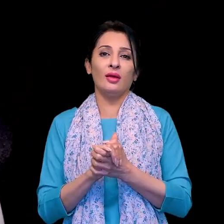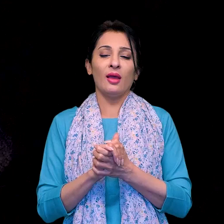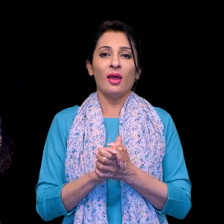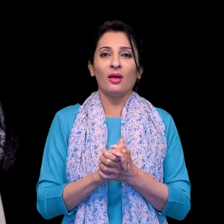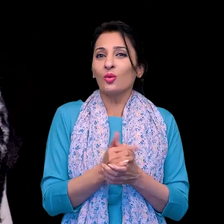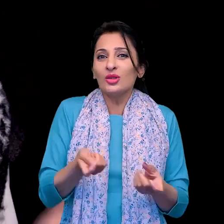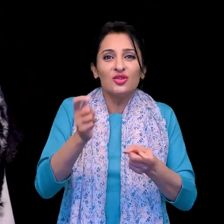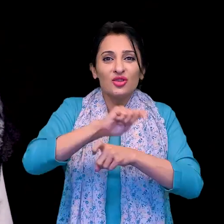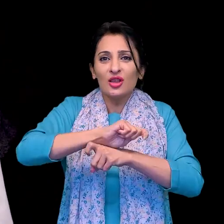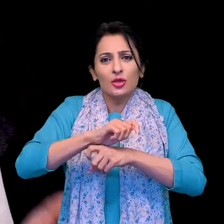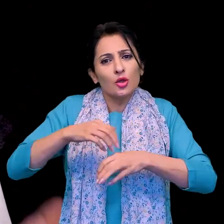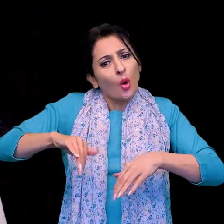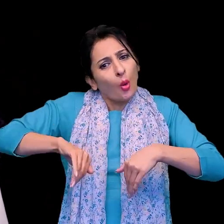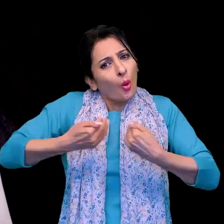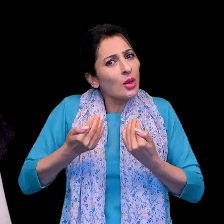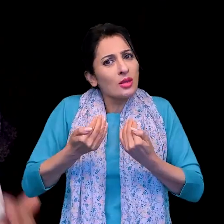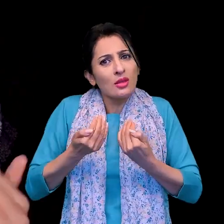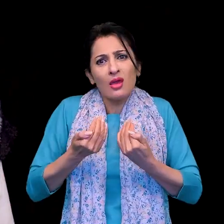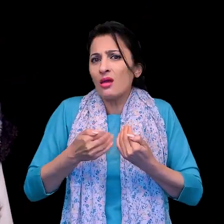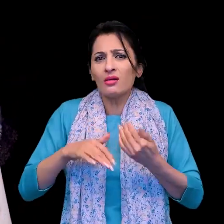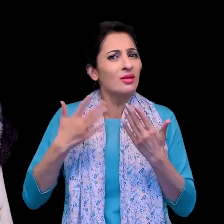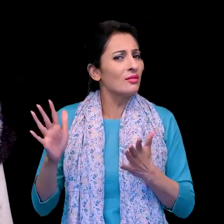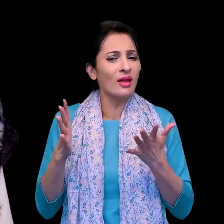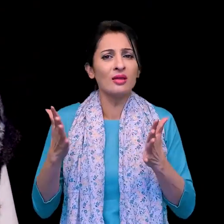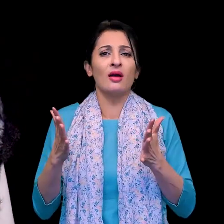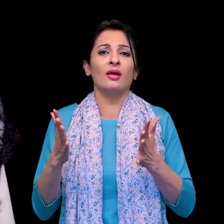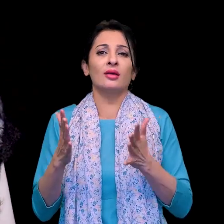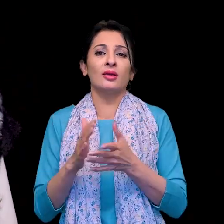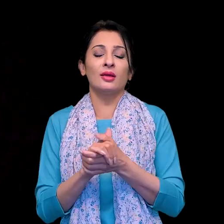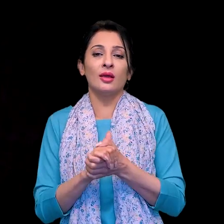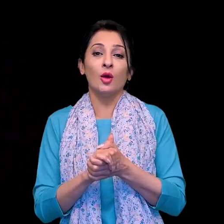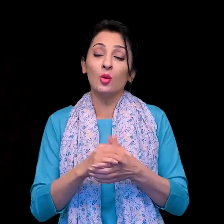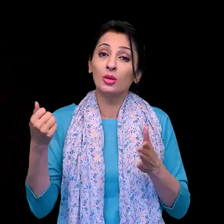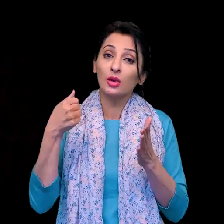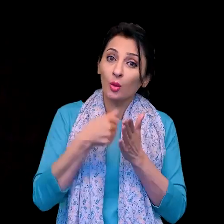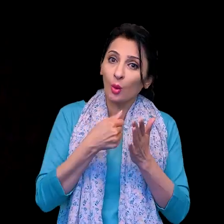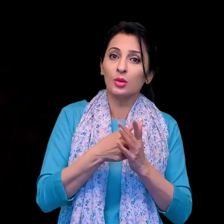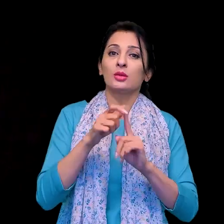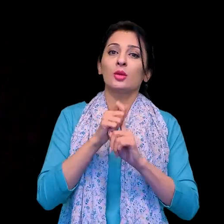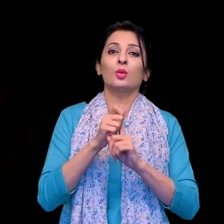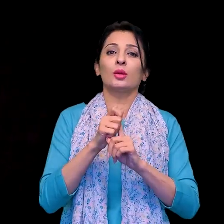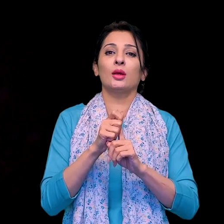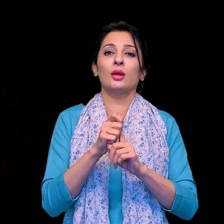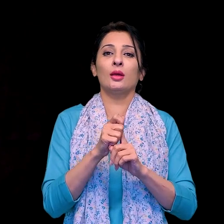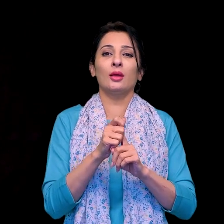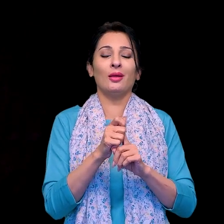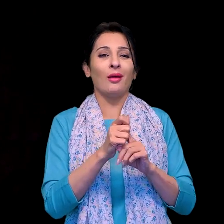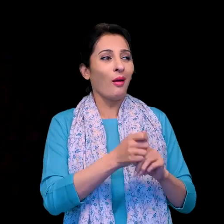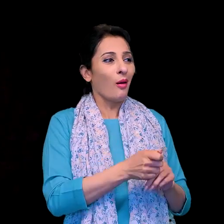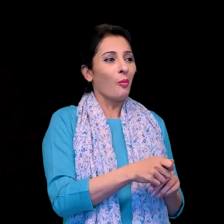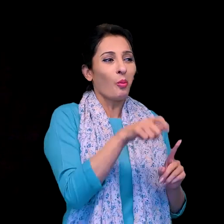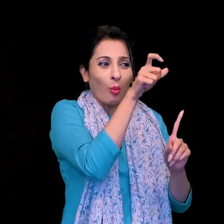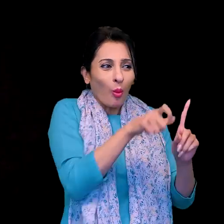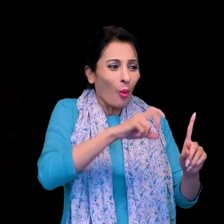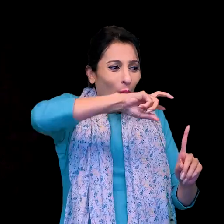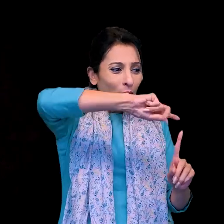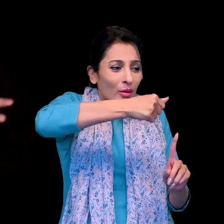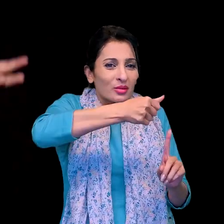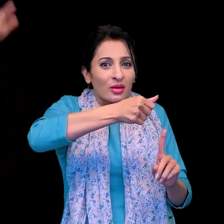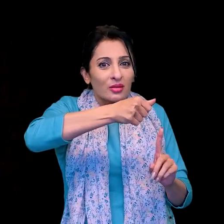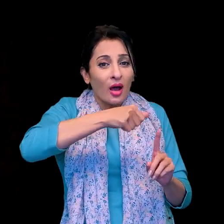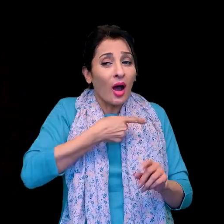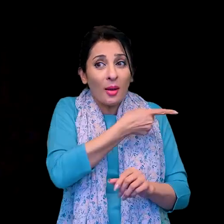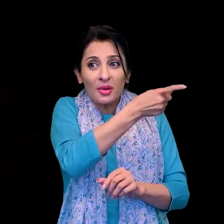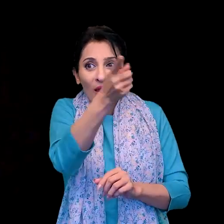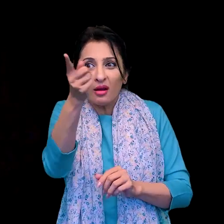cannot expect changes to come even within the legal system. Victim blaming is constantly happening around you, and though